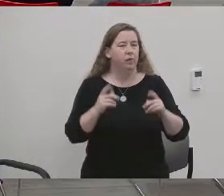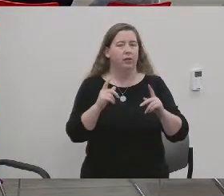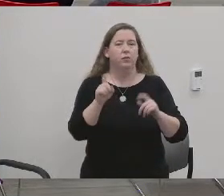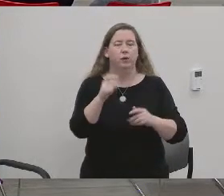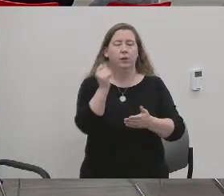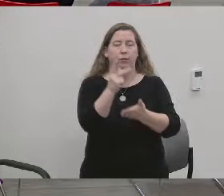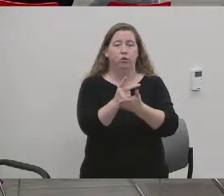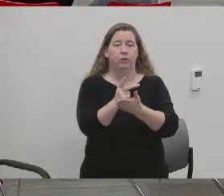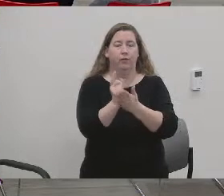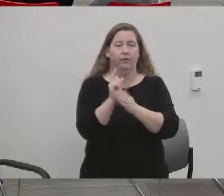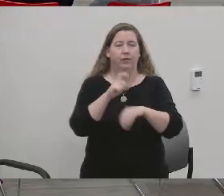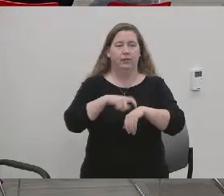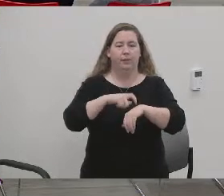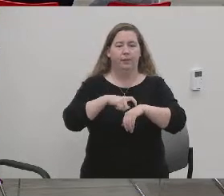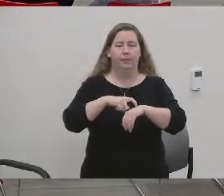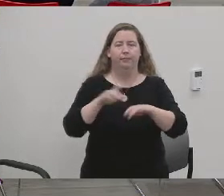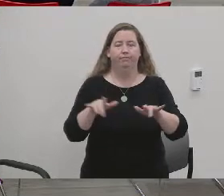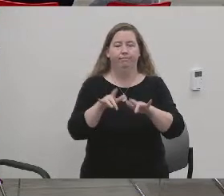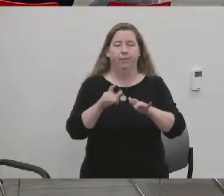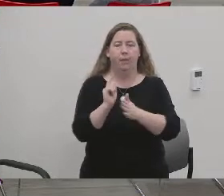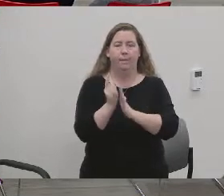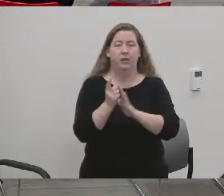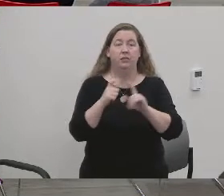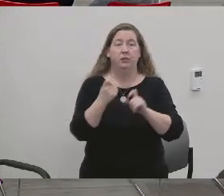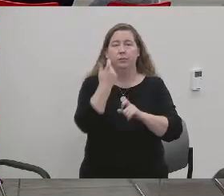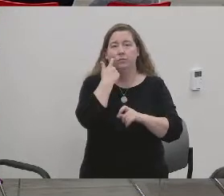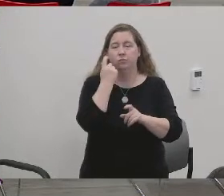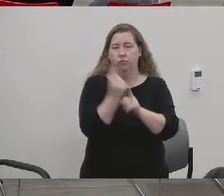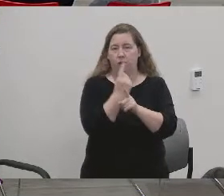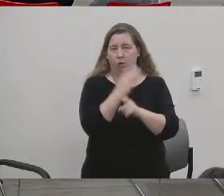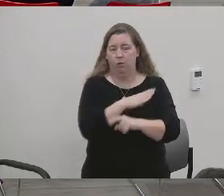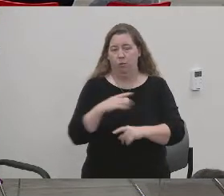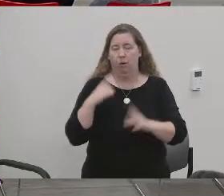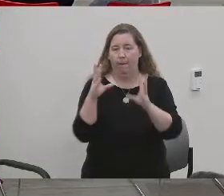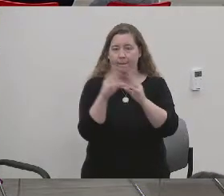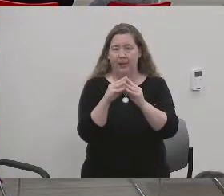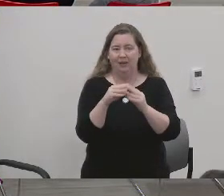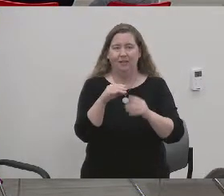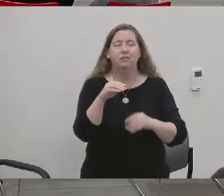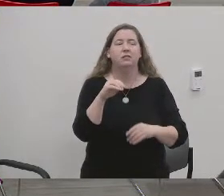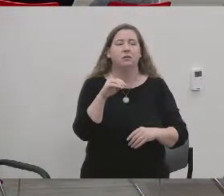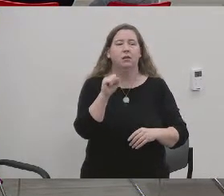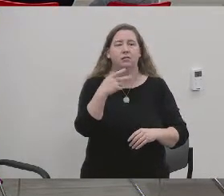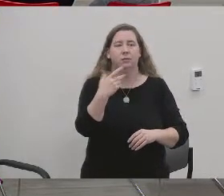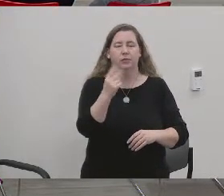approval of the minutes from our prior regular board meeting on September 17th, 2020.